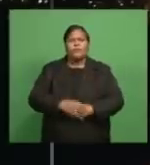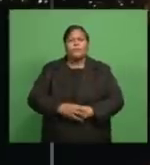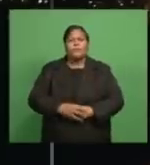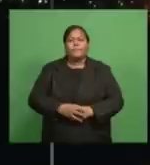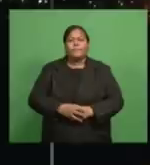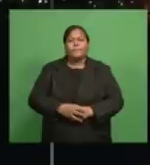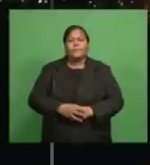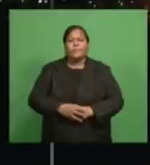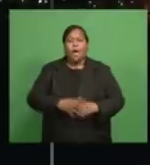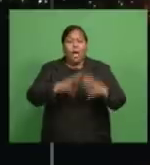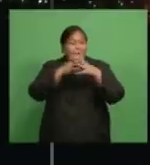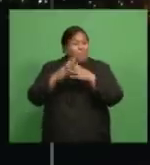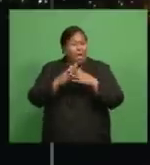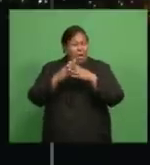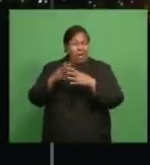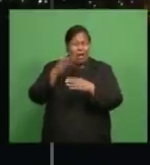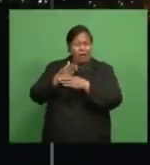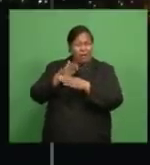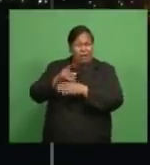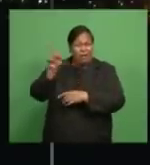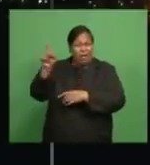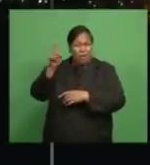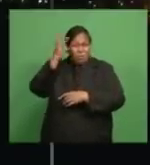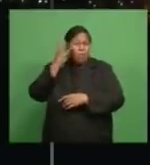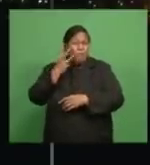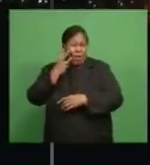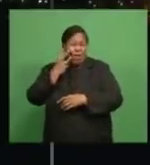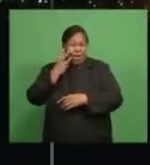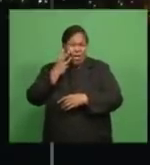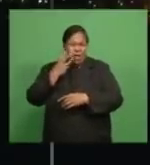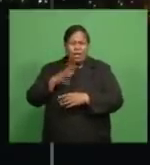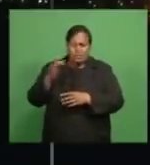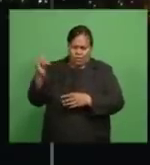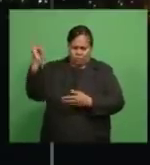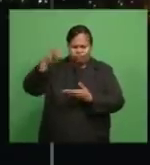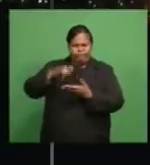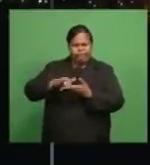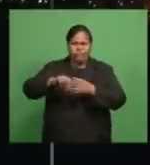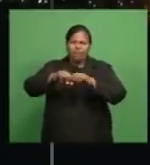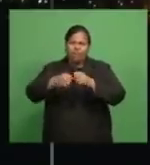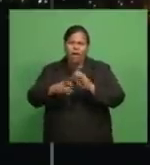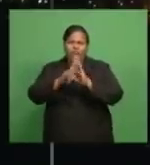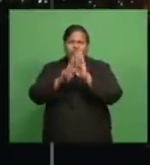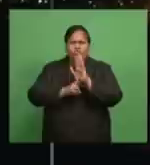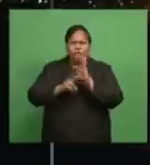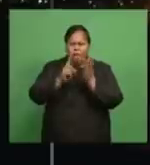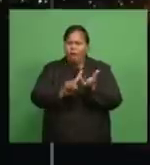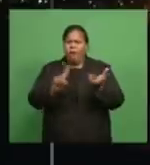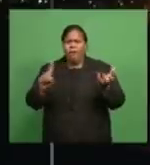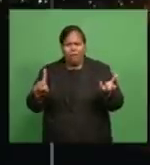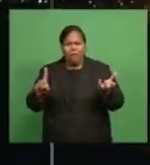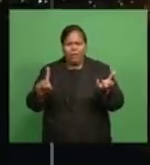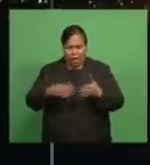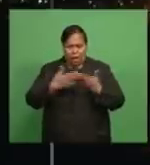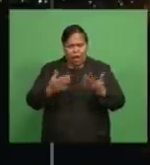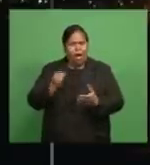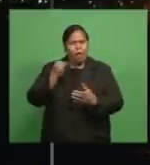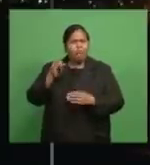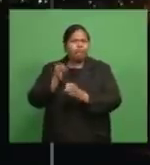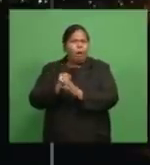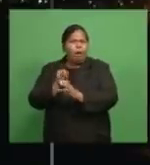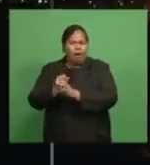The U.S. caregiver who breached the 14-day self-isolation instruction has pleaded guilty to her charge and paid a fine